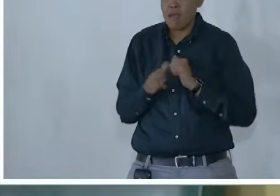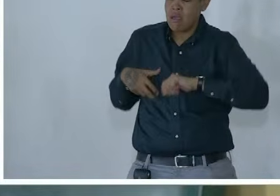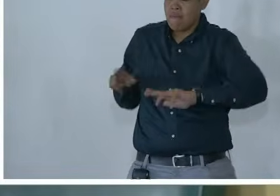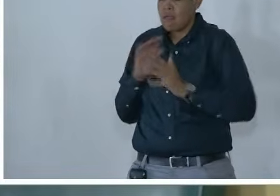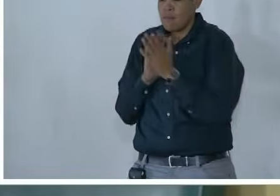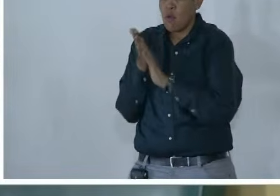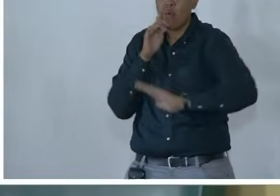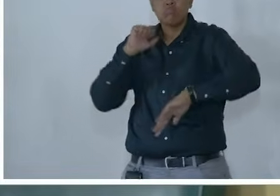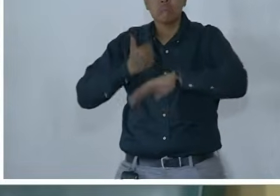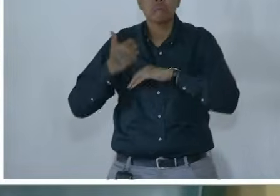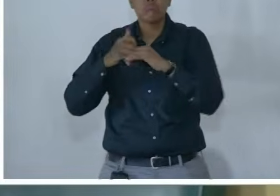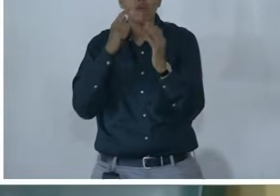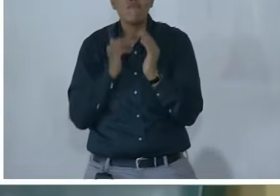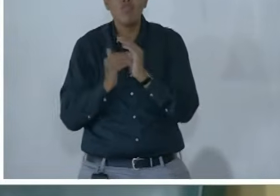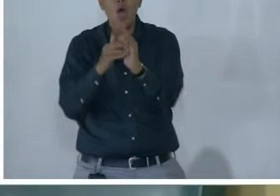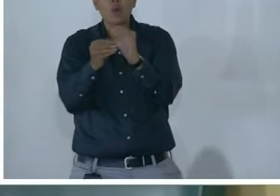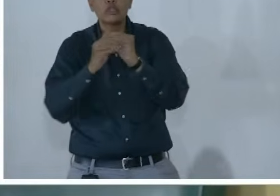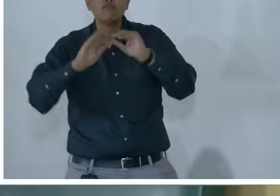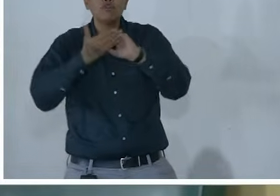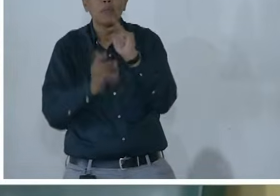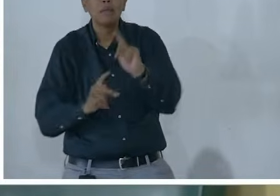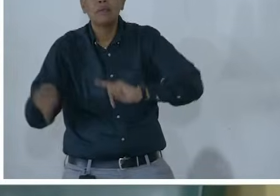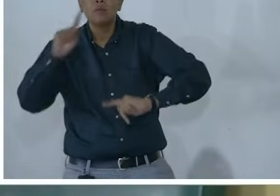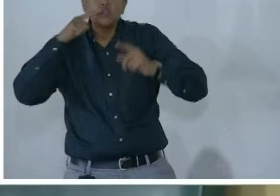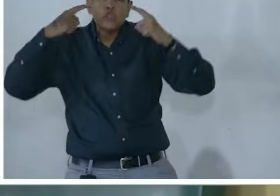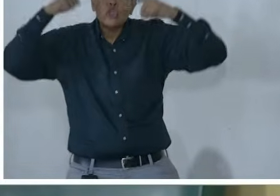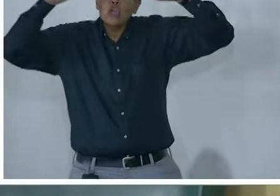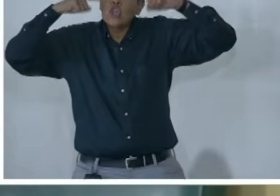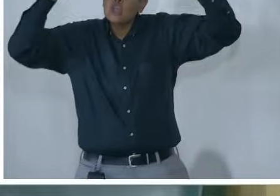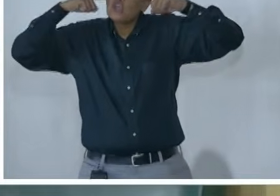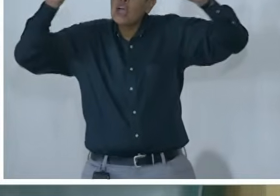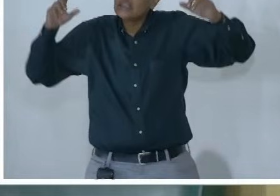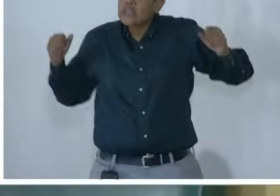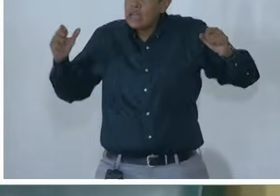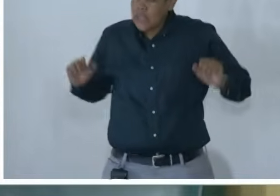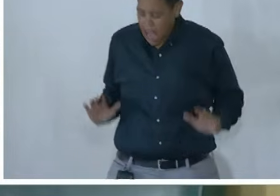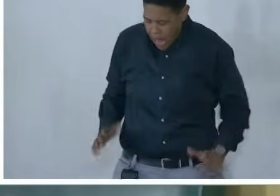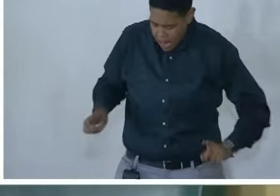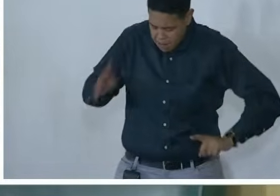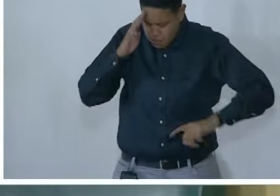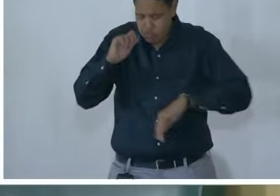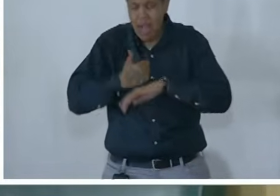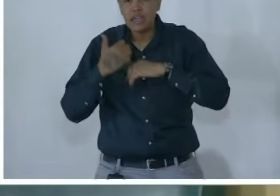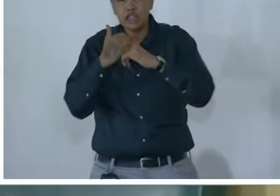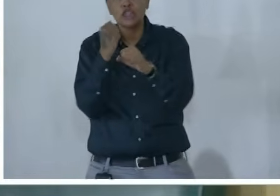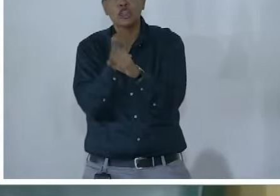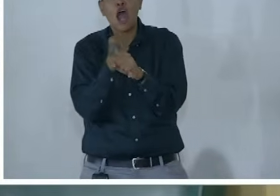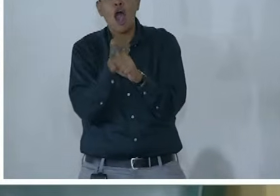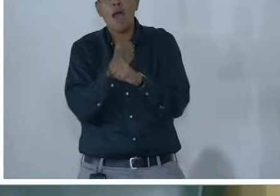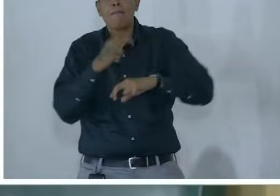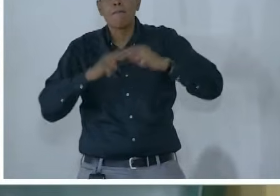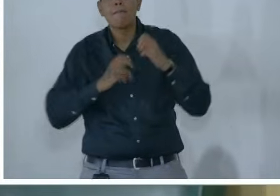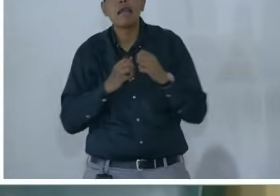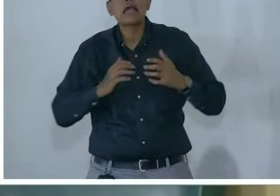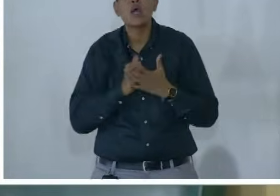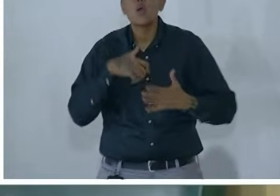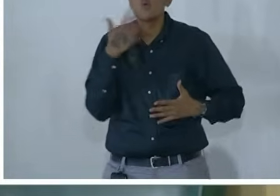birthplace of thousands of Jamaican success stories, creating jobs, building